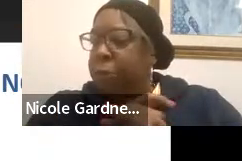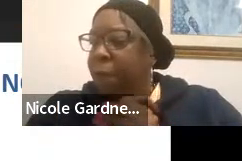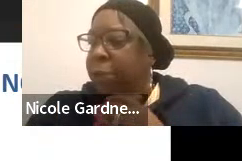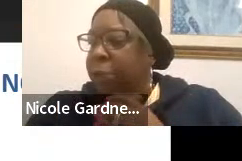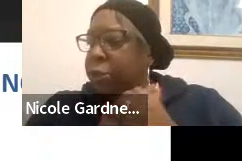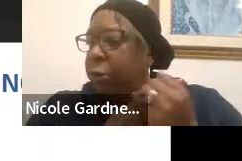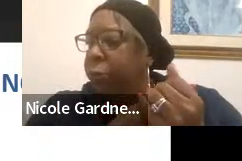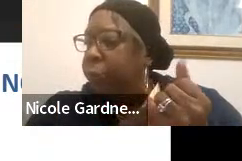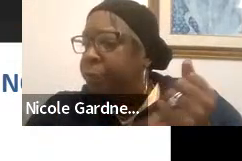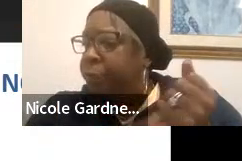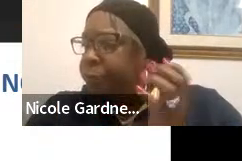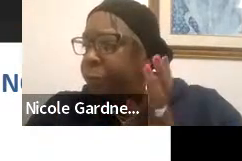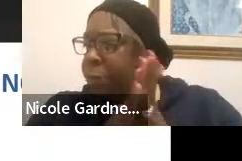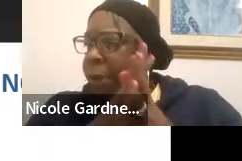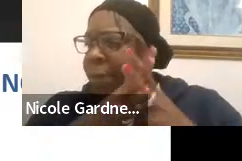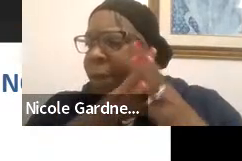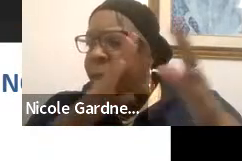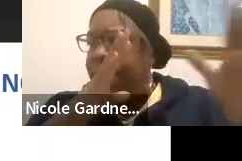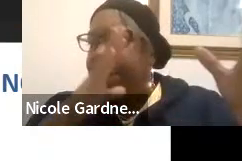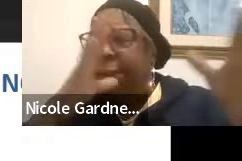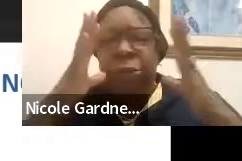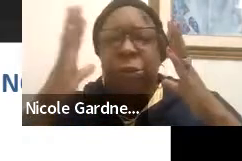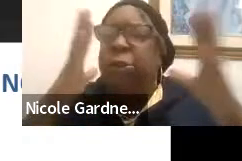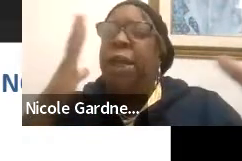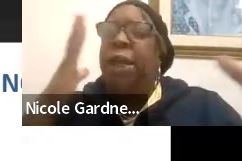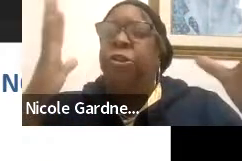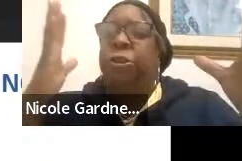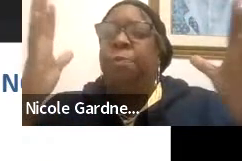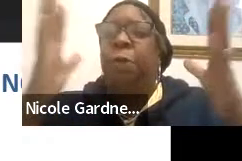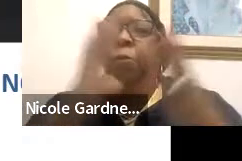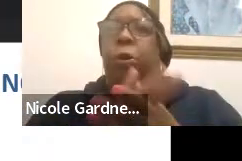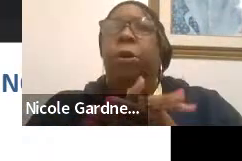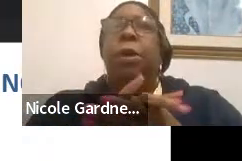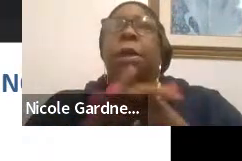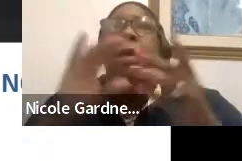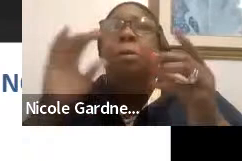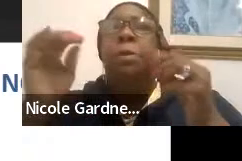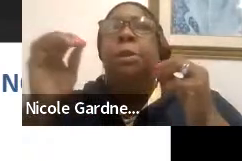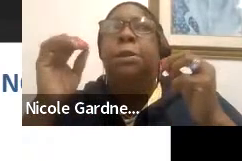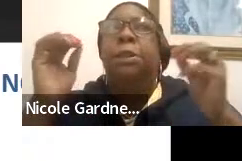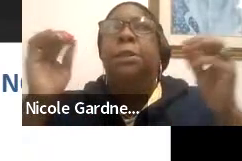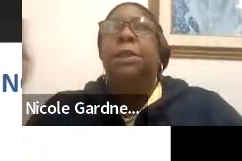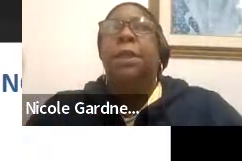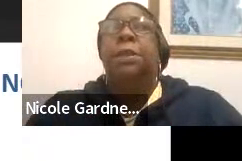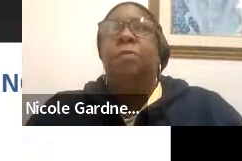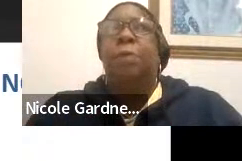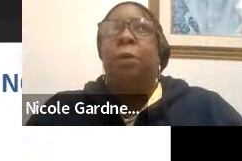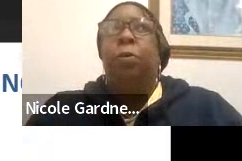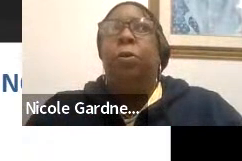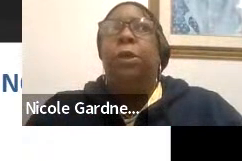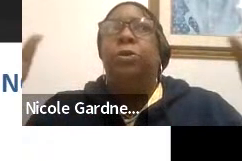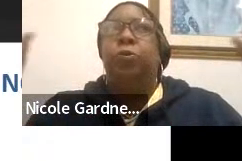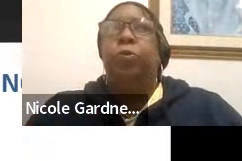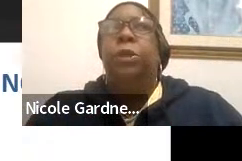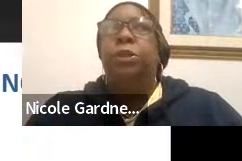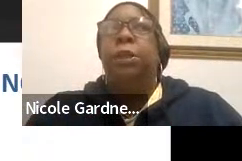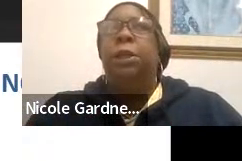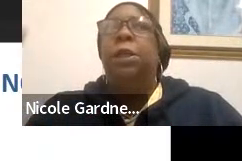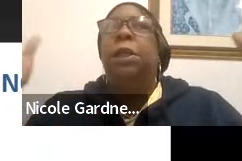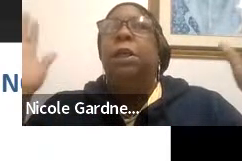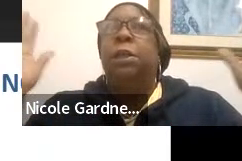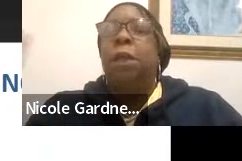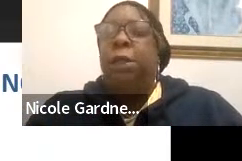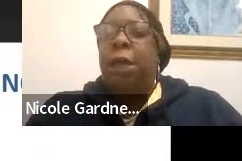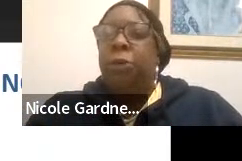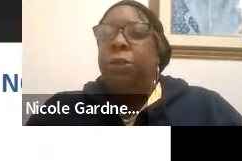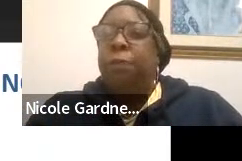So that was my struggle, the challenges of my work. But the success of my work is